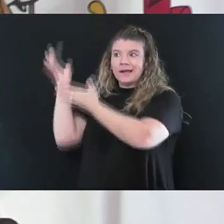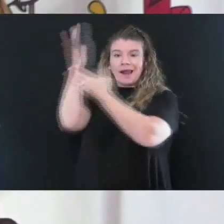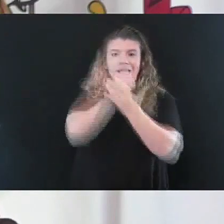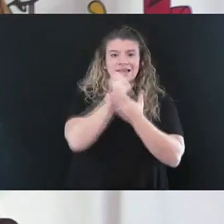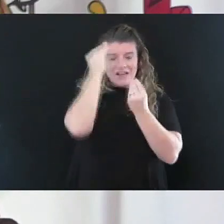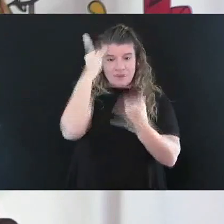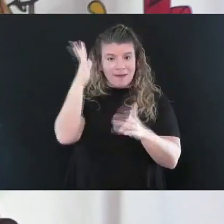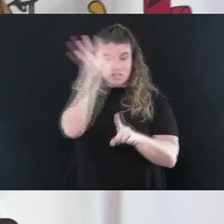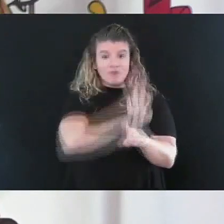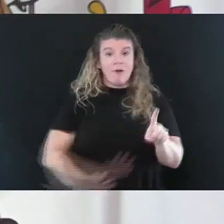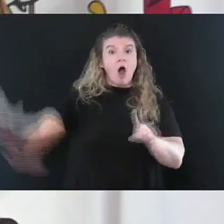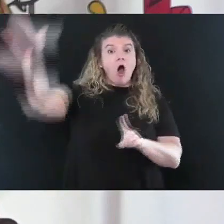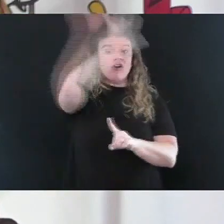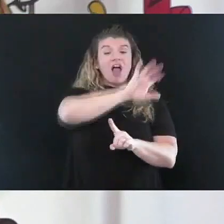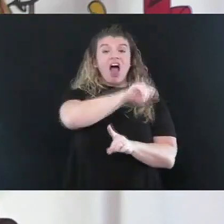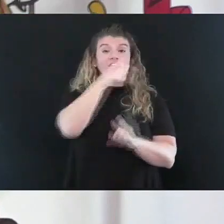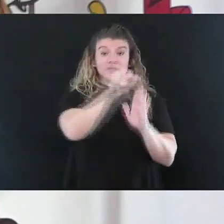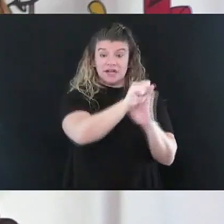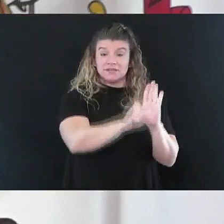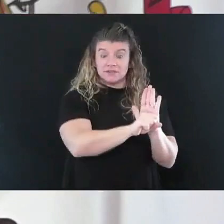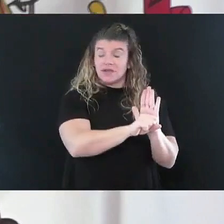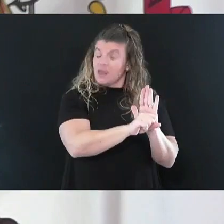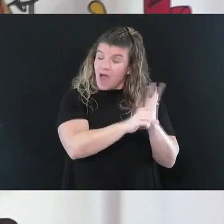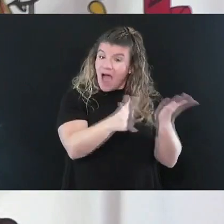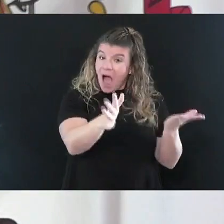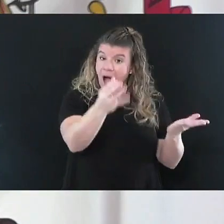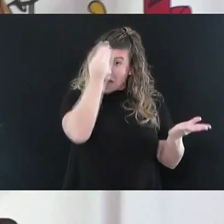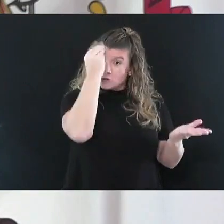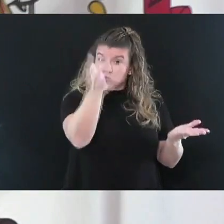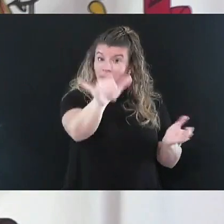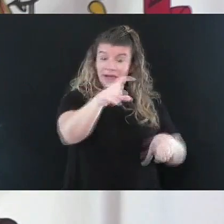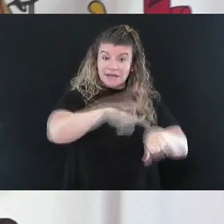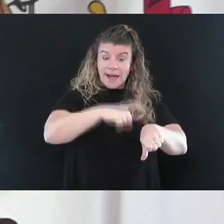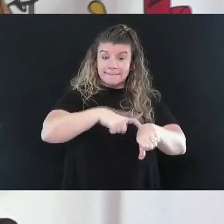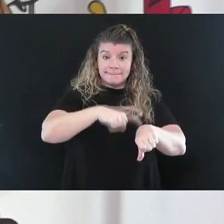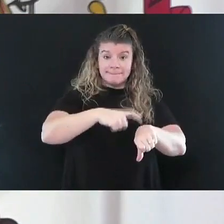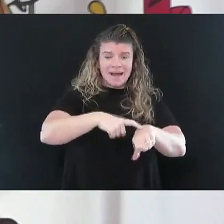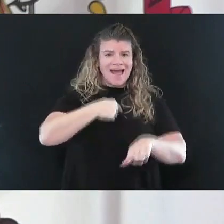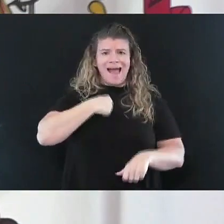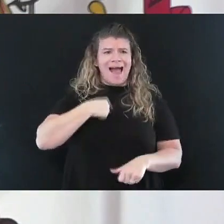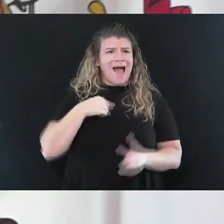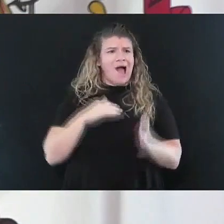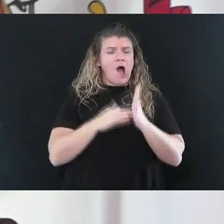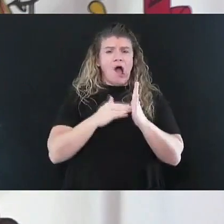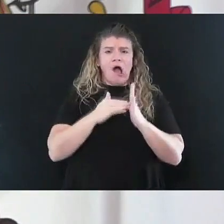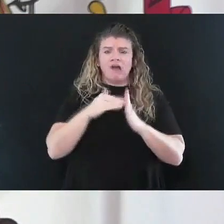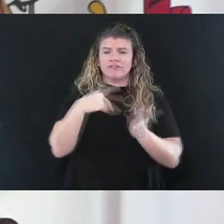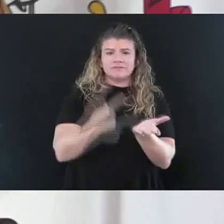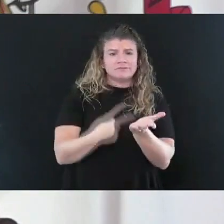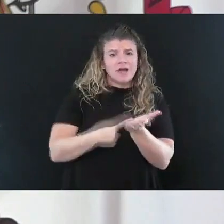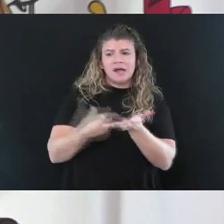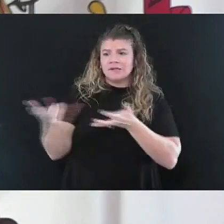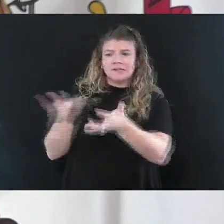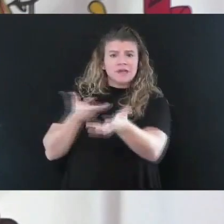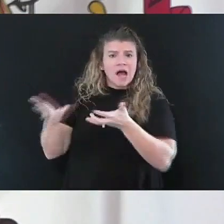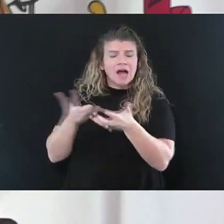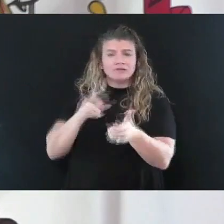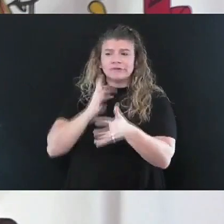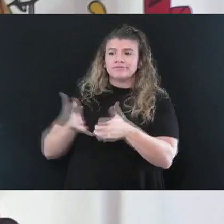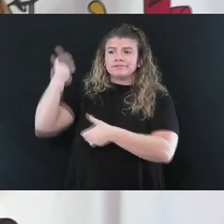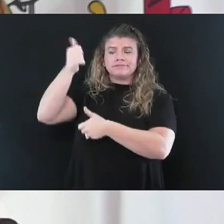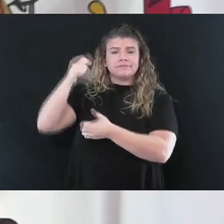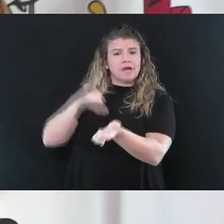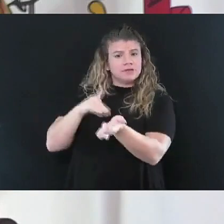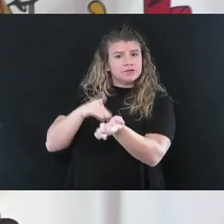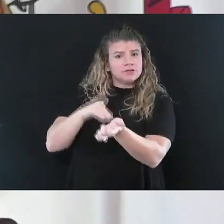through all that. I told you at that time that I had talked to some really, really head docs and